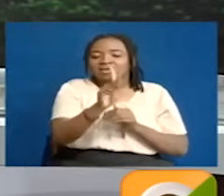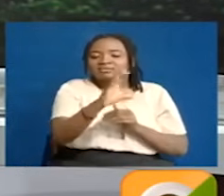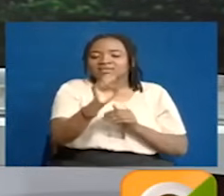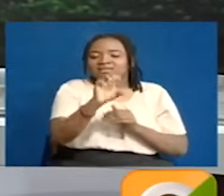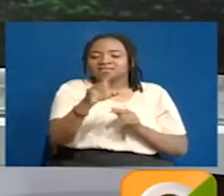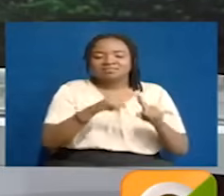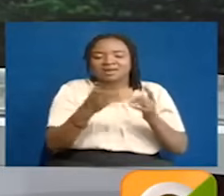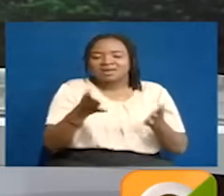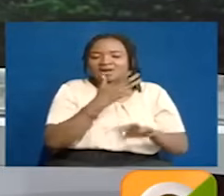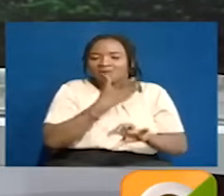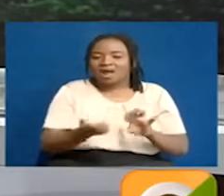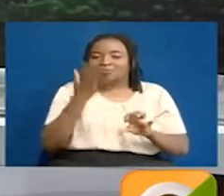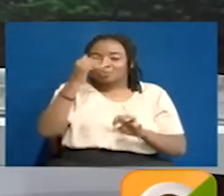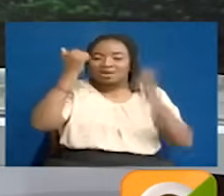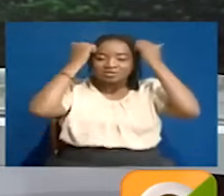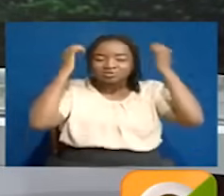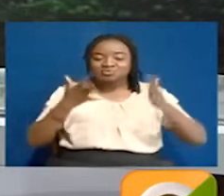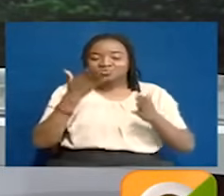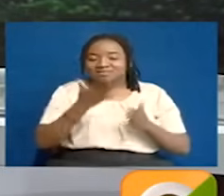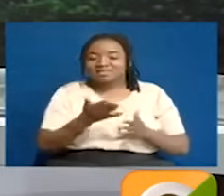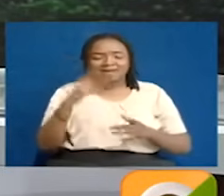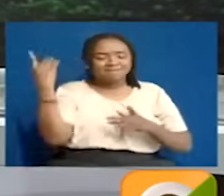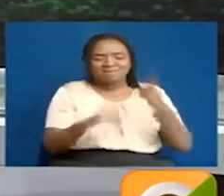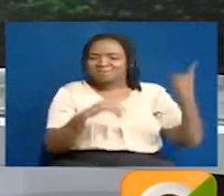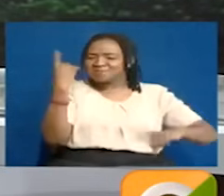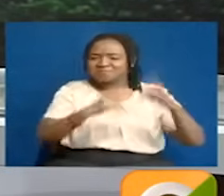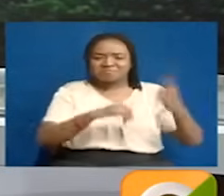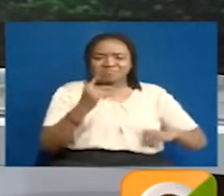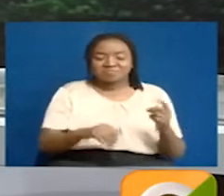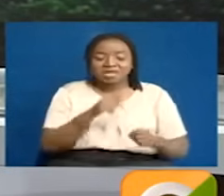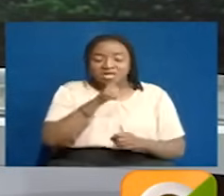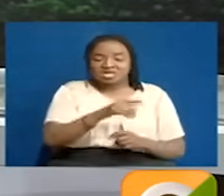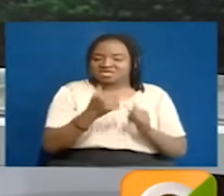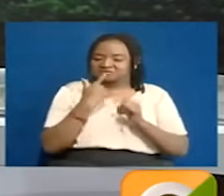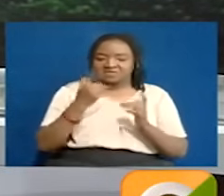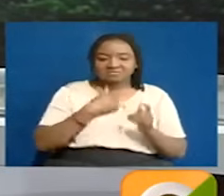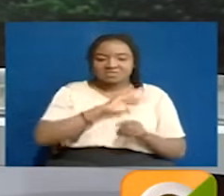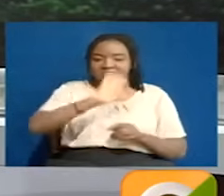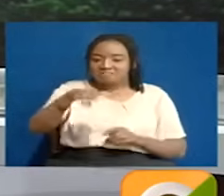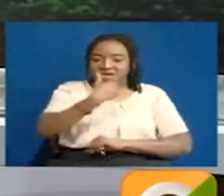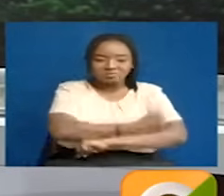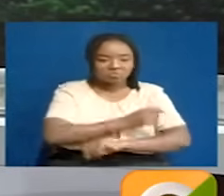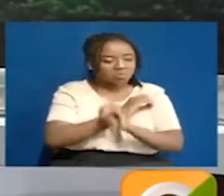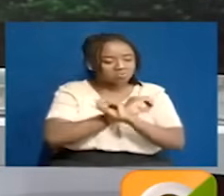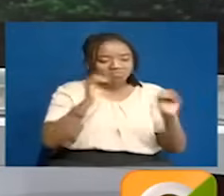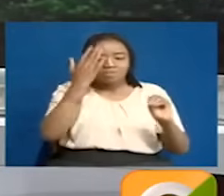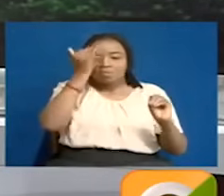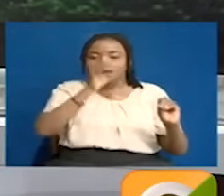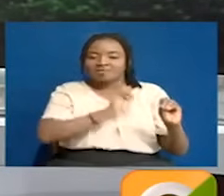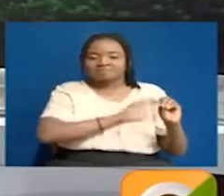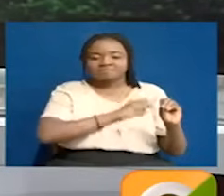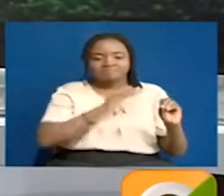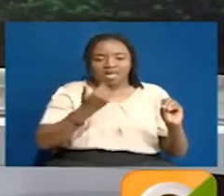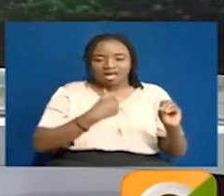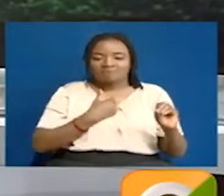injuries and psychological trauma. The teenager has since refused to go back to the school out of fear. Crime reporter